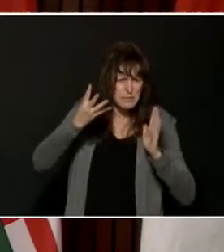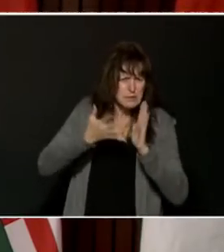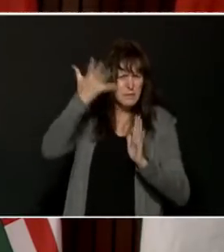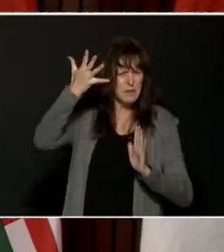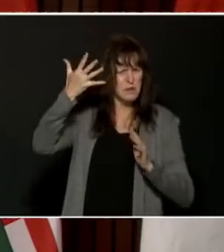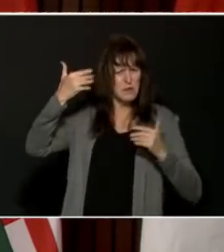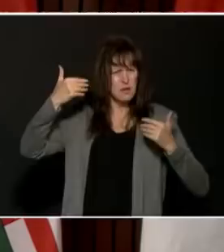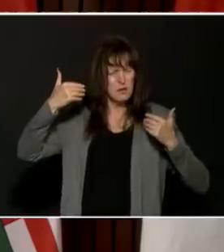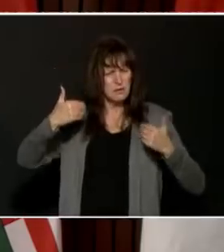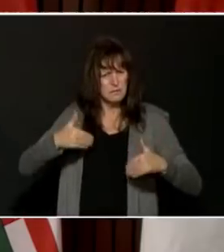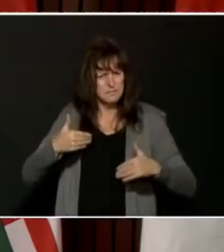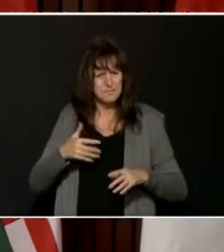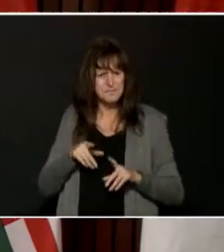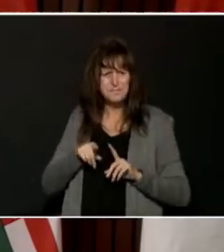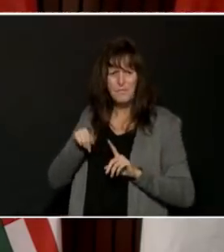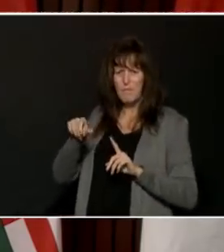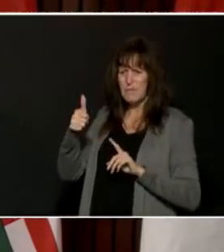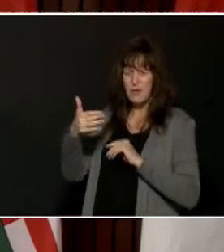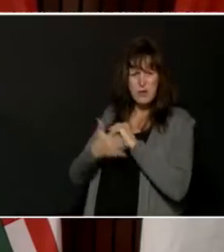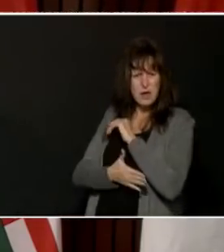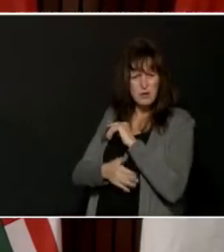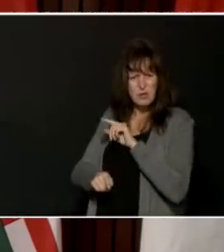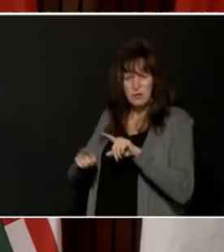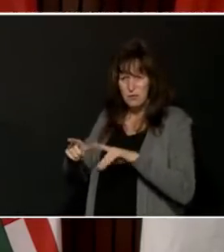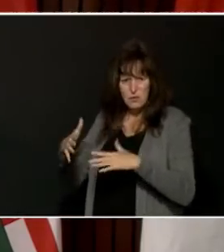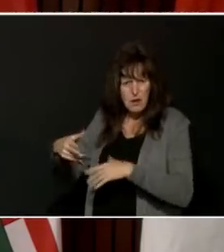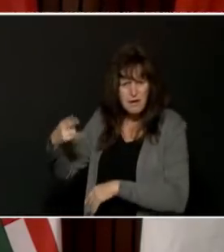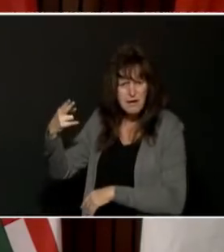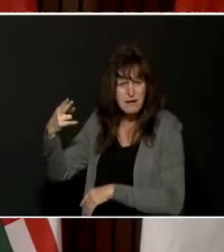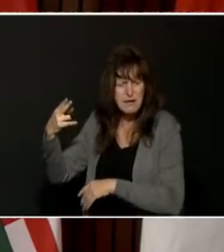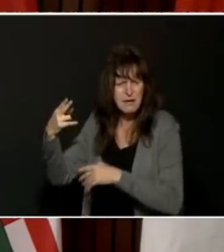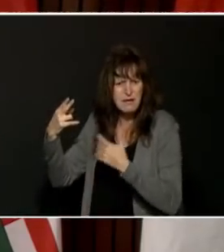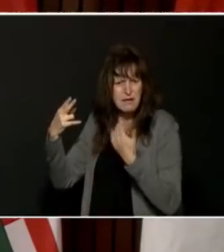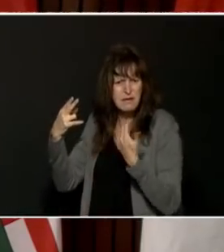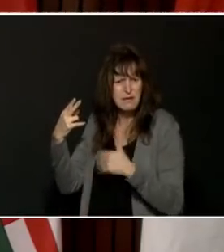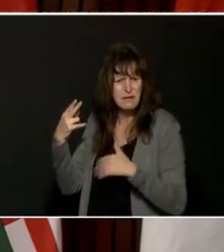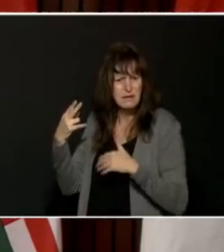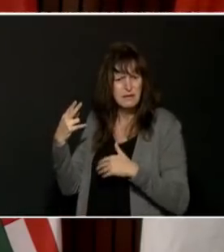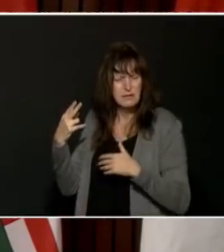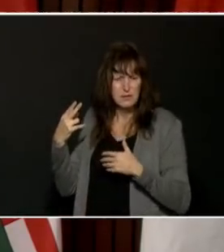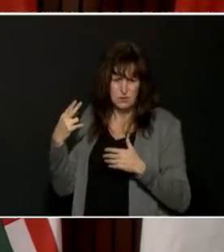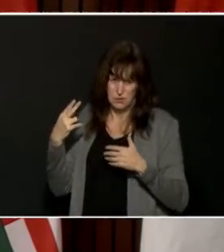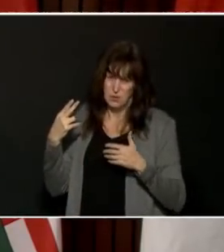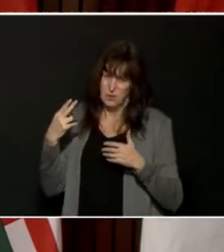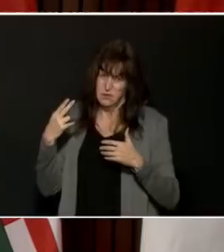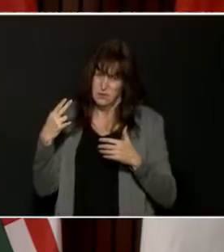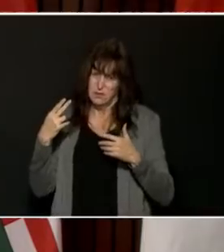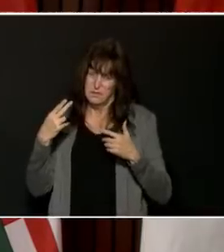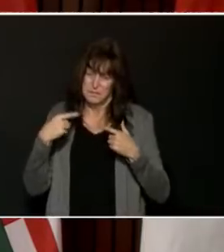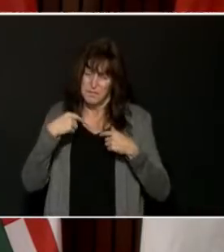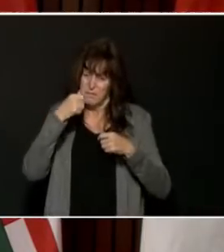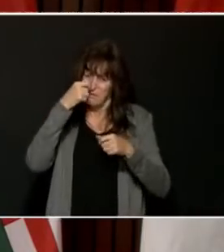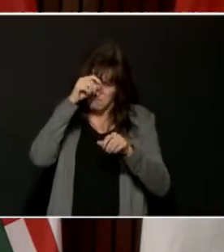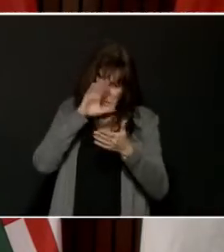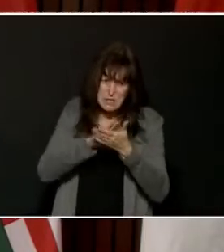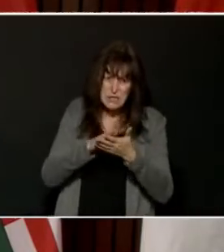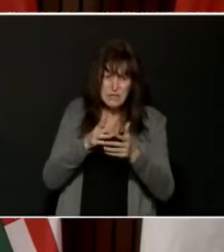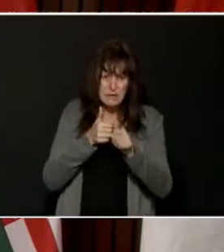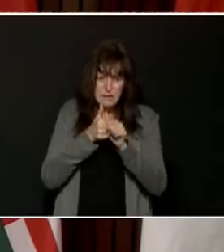jurisdictions are really high. I do believe that if there was strong public health measures, you would be able to blunt that